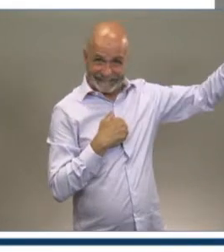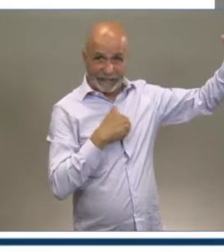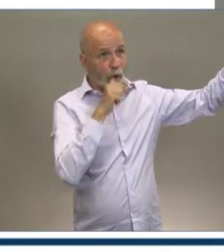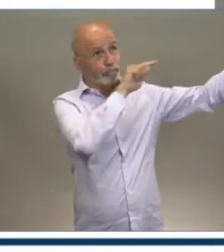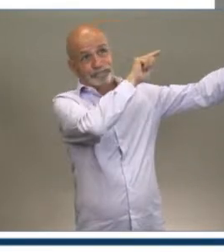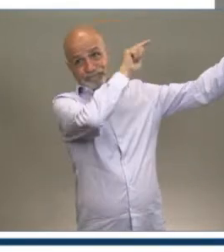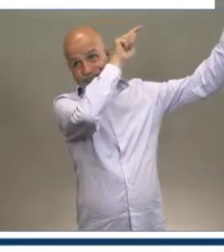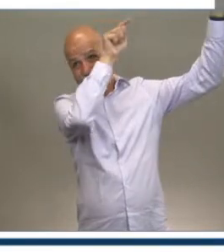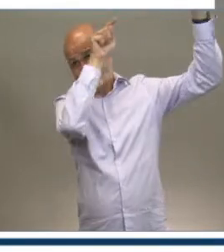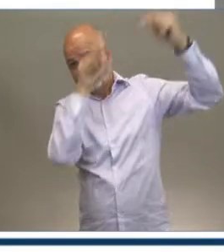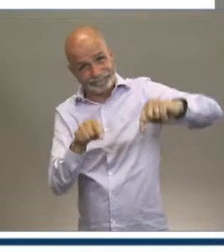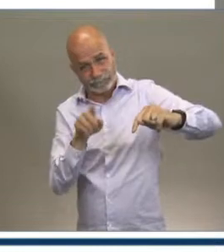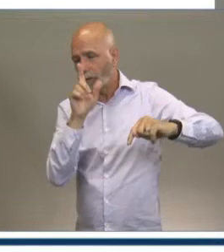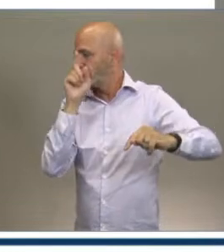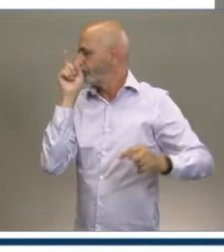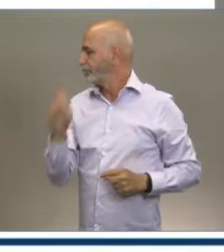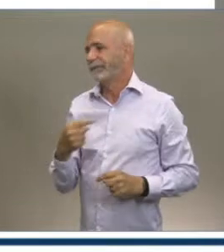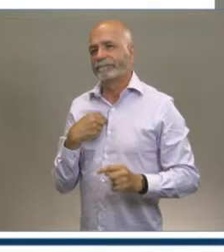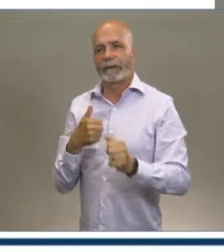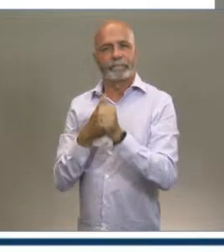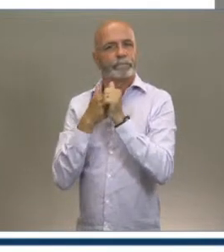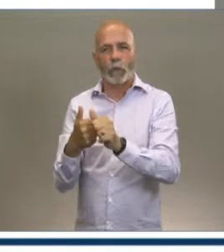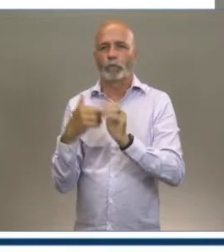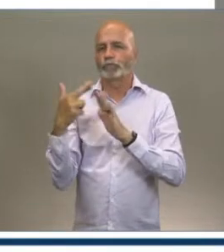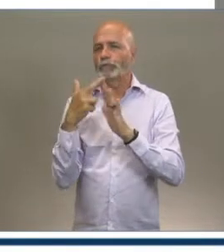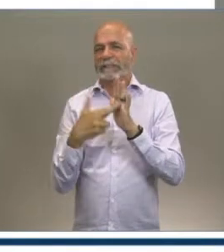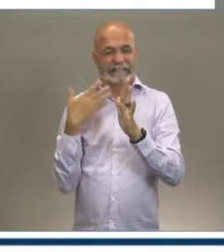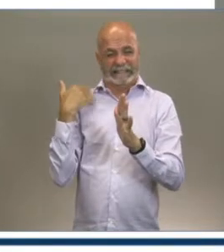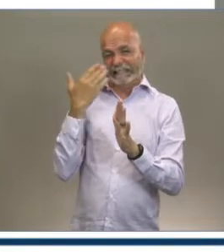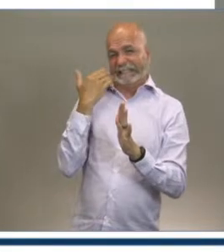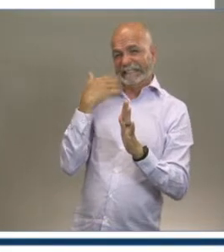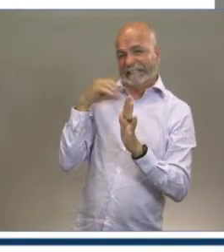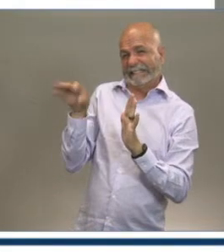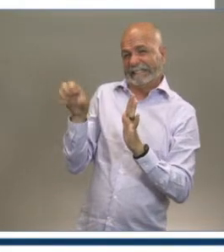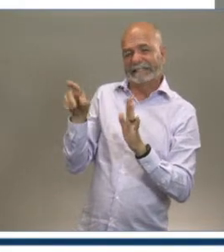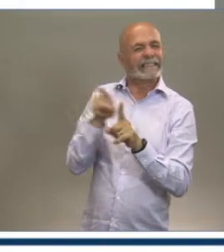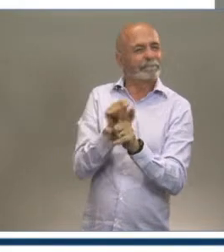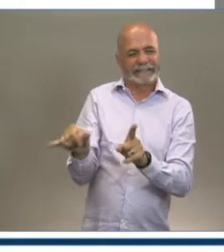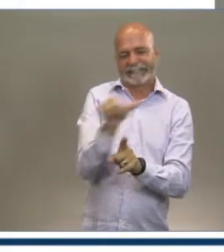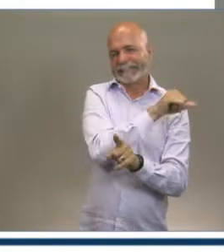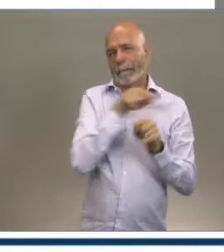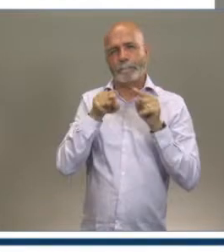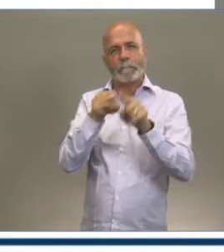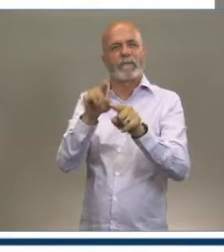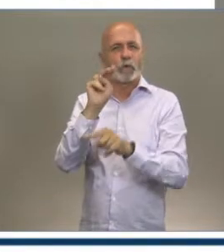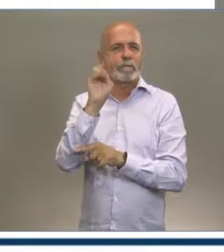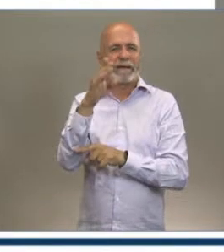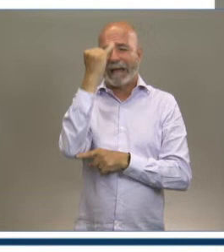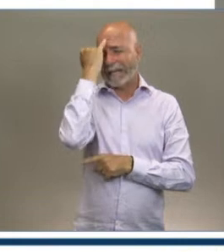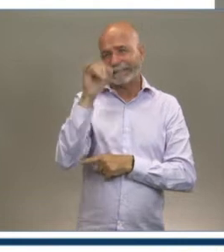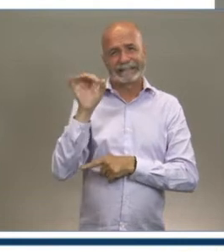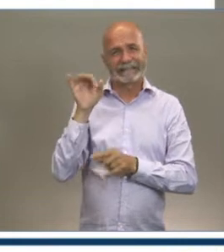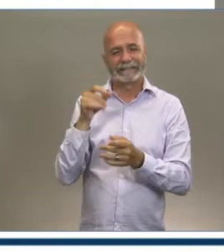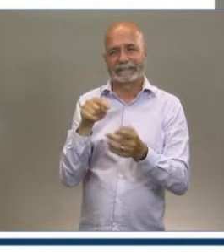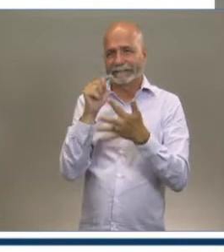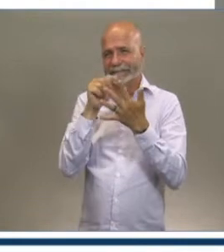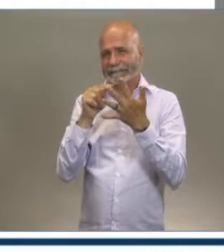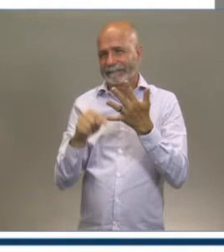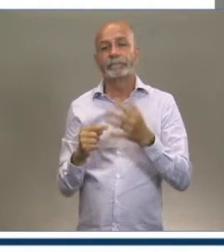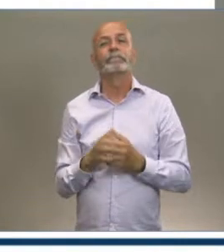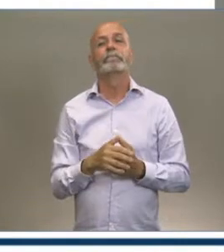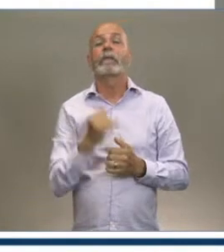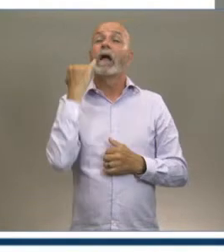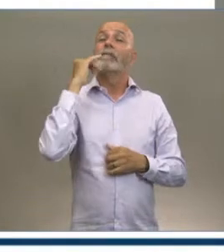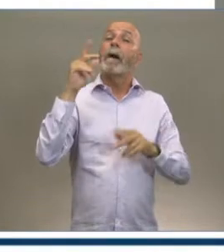follow the same requirements that I just listed for New Brunswick. I also want to clarify the rules for seasonal property owners